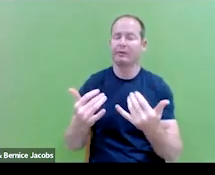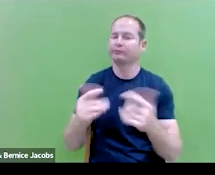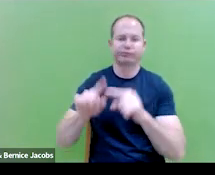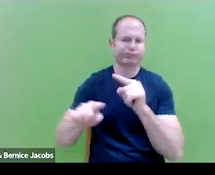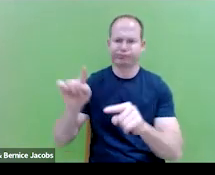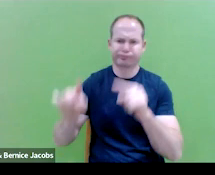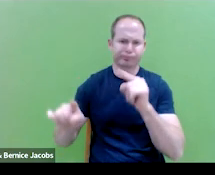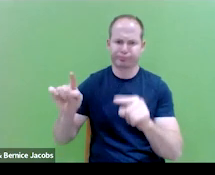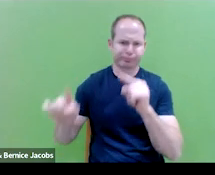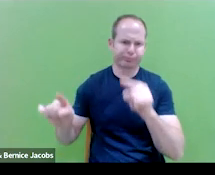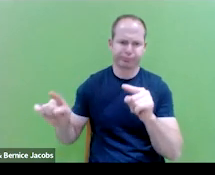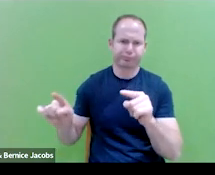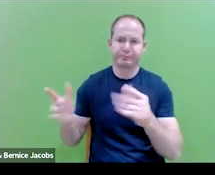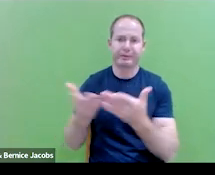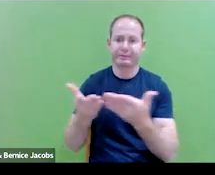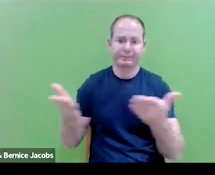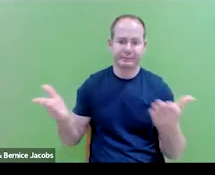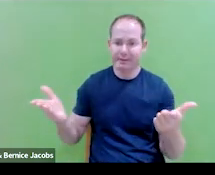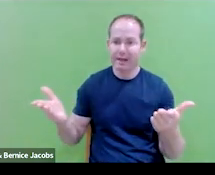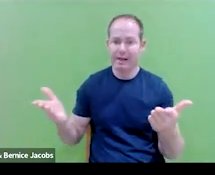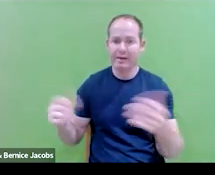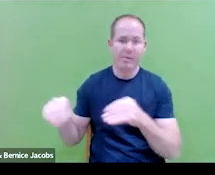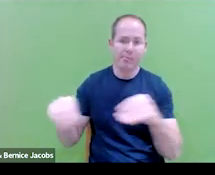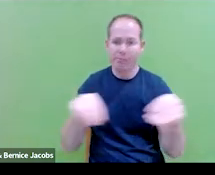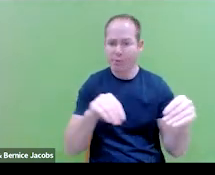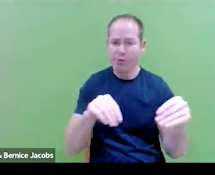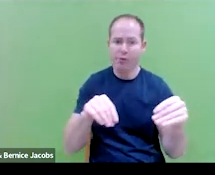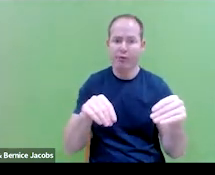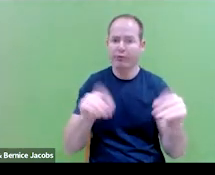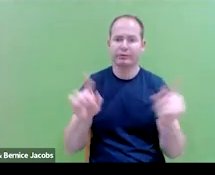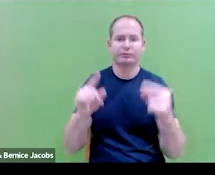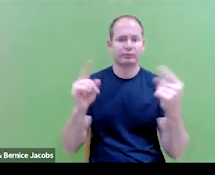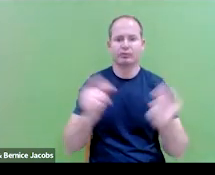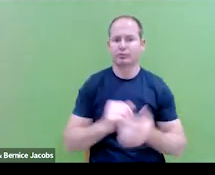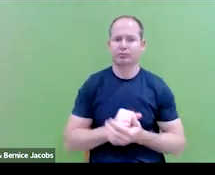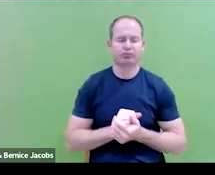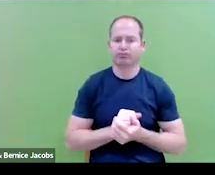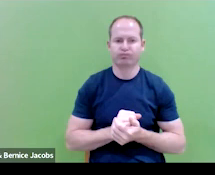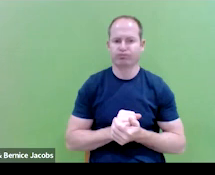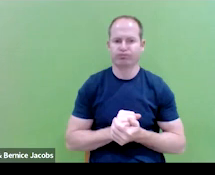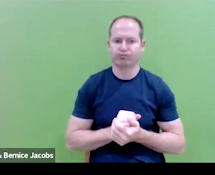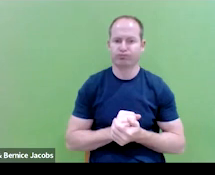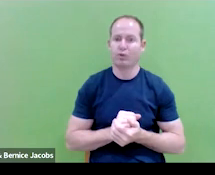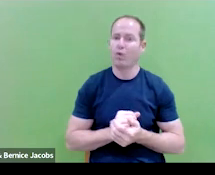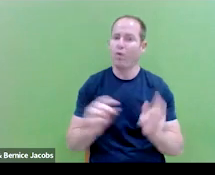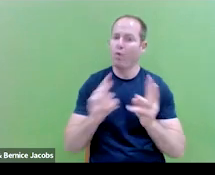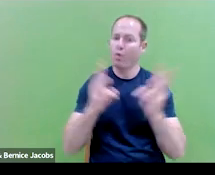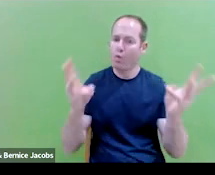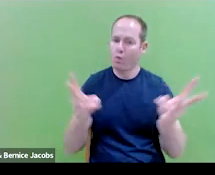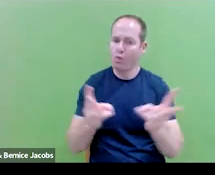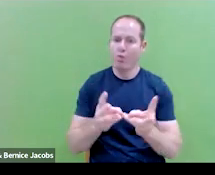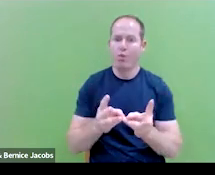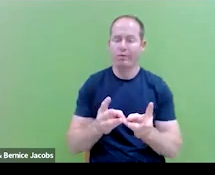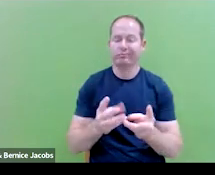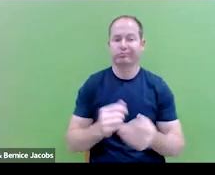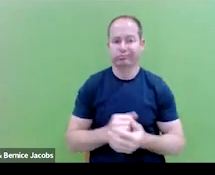are not very mobile in our country or throughout the African continent and most of the world. It is very